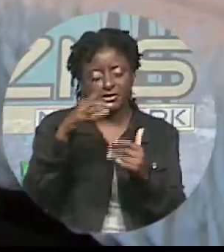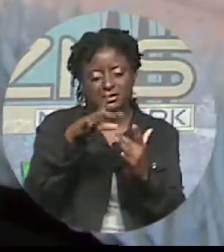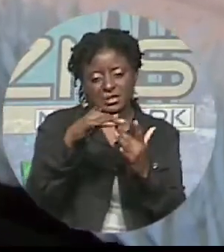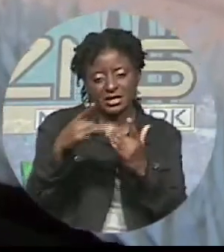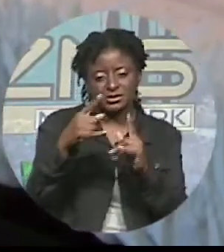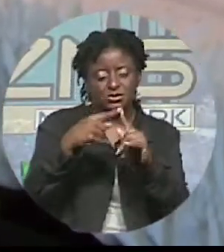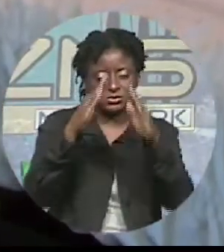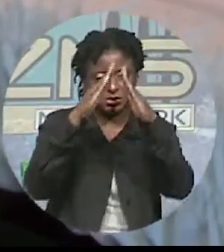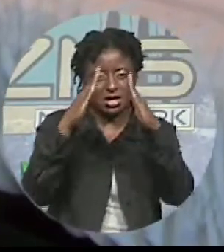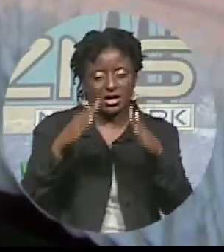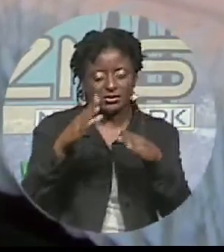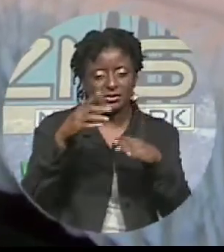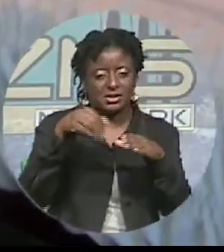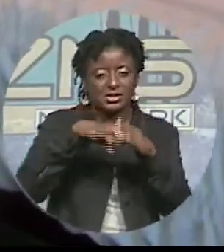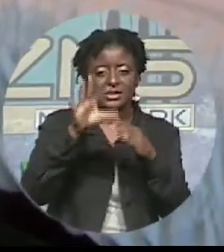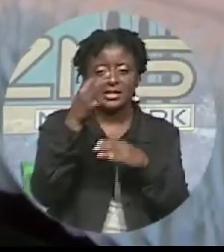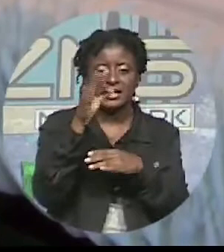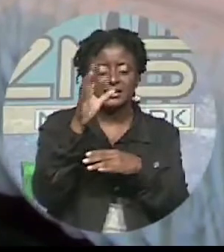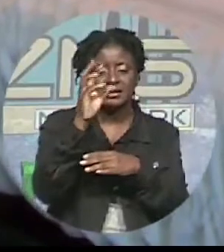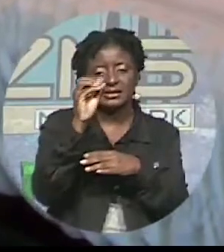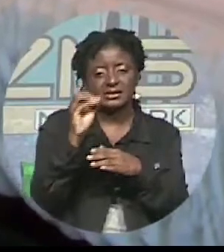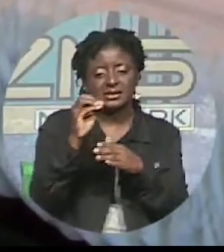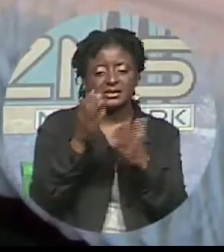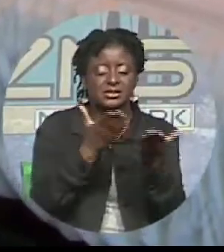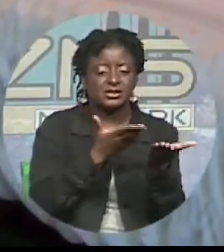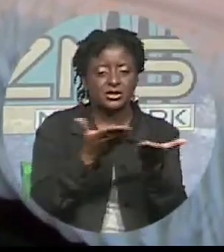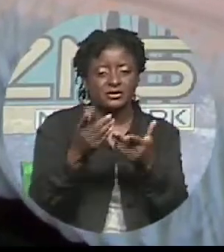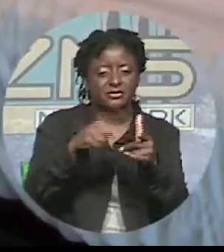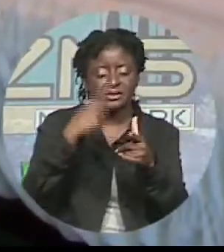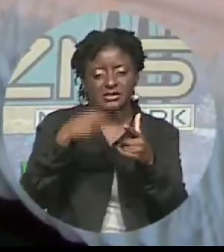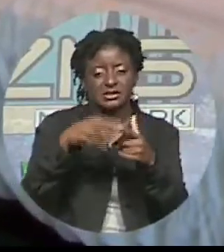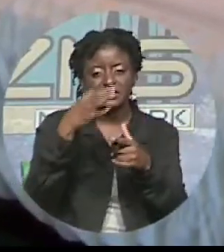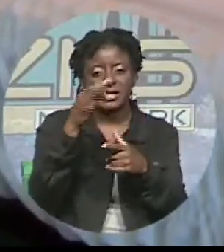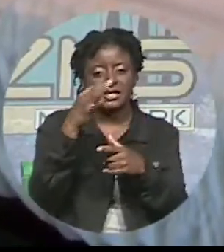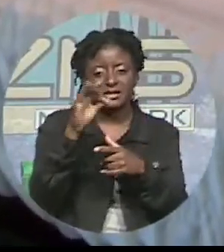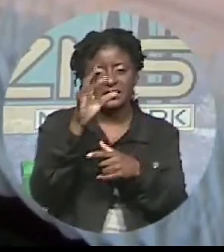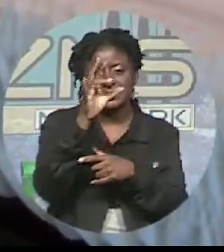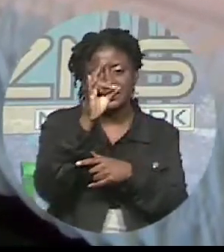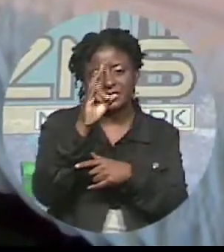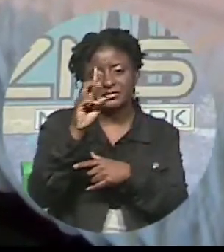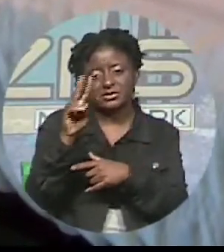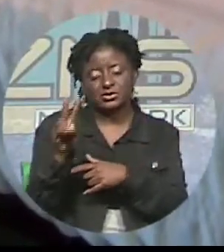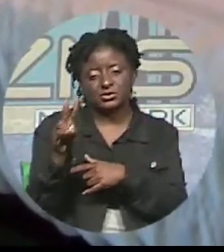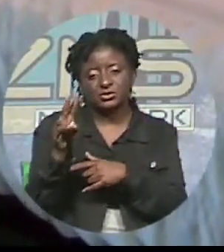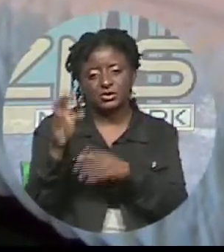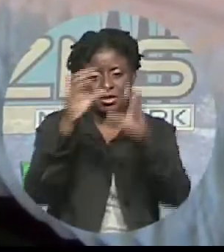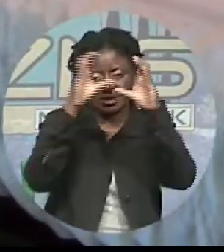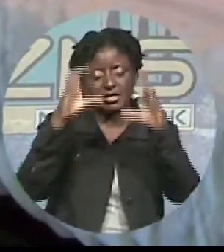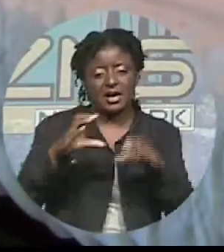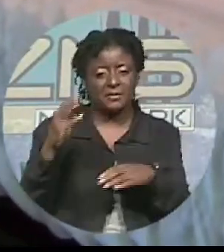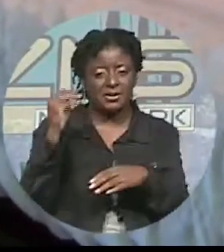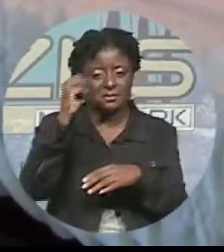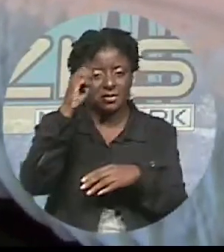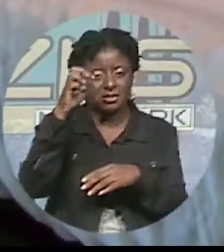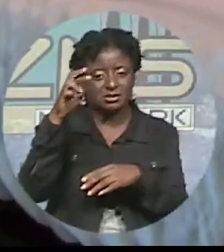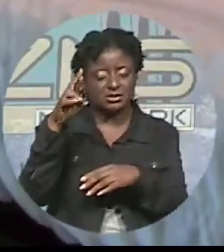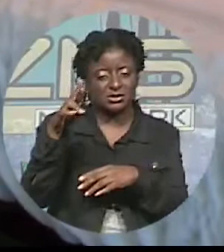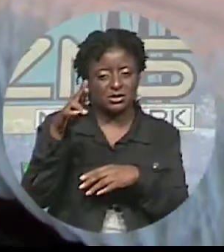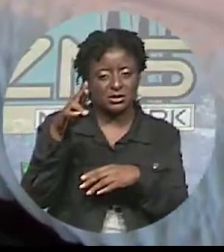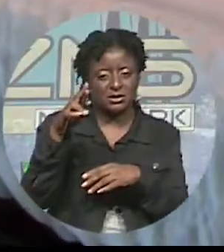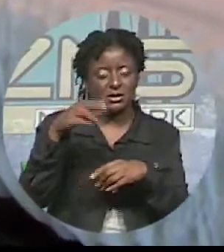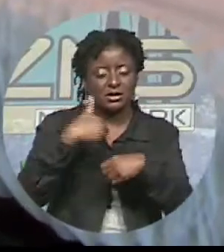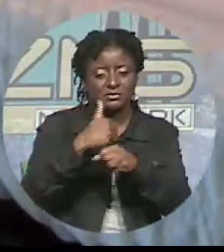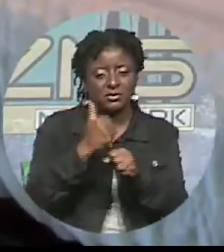in 1960, where he served until 1972. He was a cabinet minister in the first majority rule cabinet formed following the